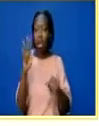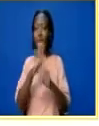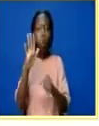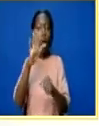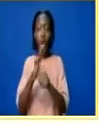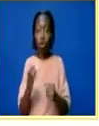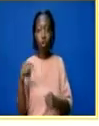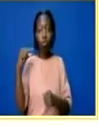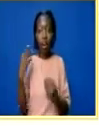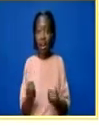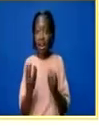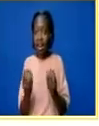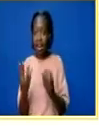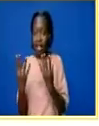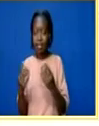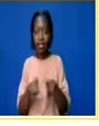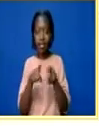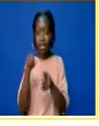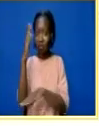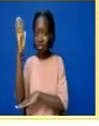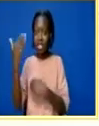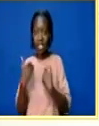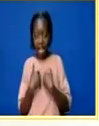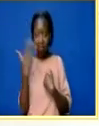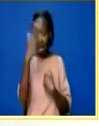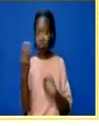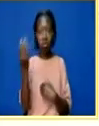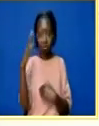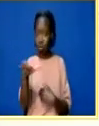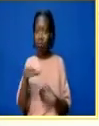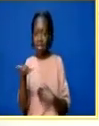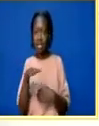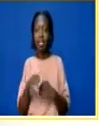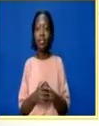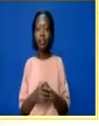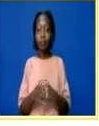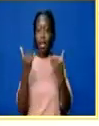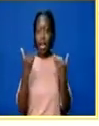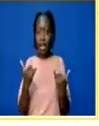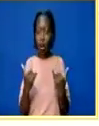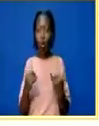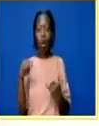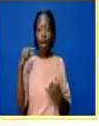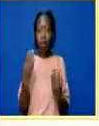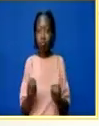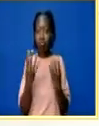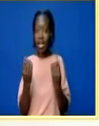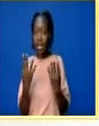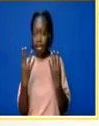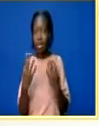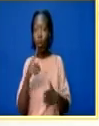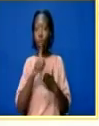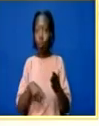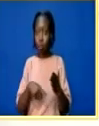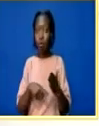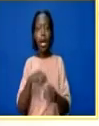Yes, despite there is. Their trees, yes. there is a lot of... grass and it's beautiful. Grass. Yeah. Exactly. Yes. So grass acts like a ground cover. Cover. The